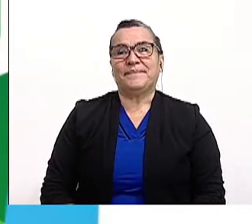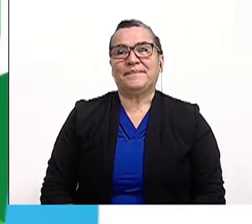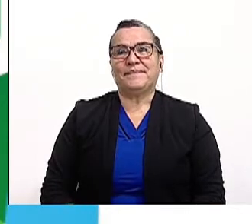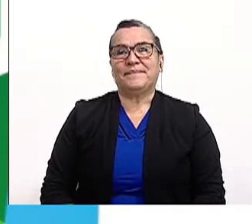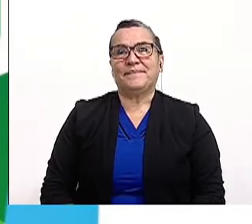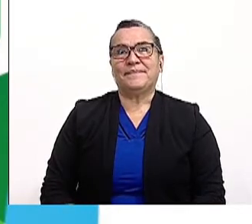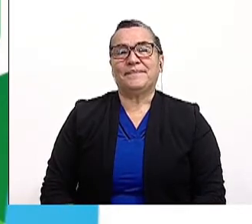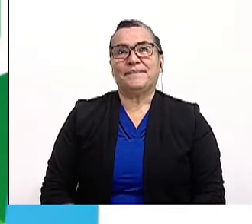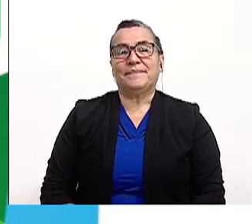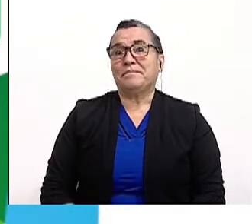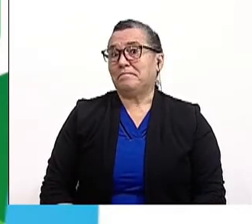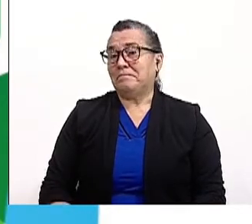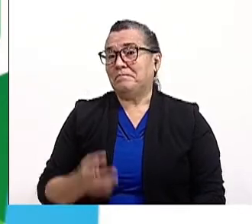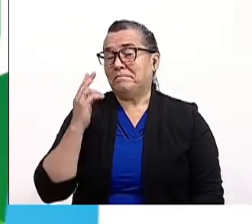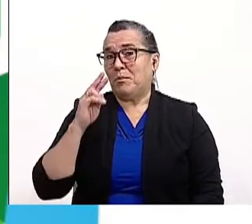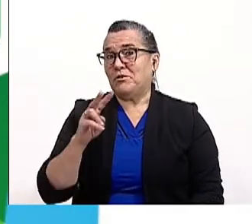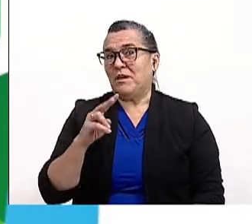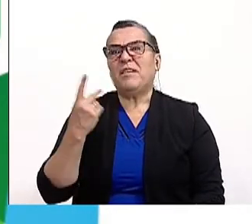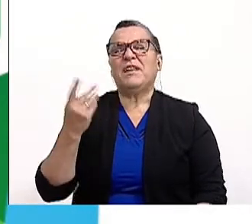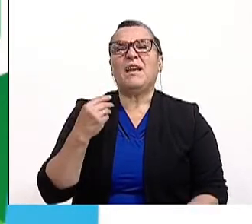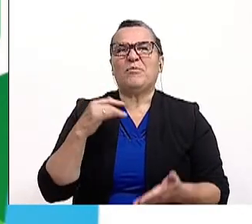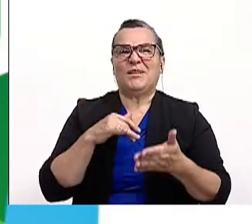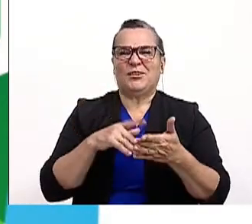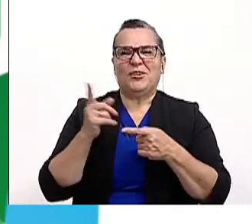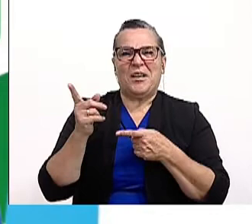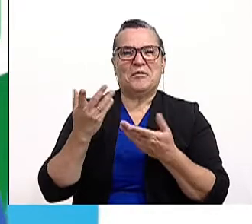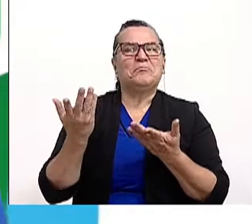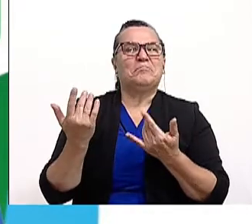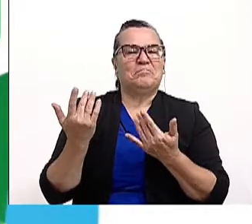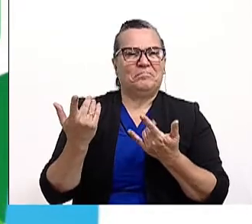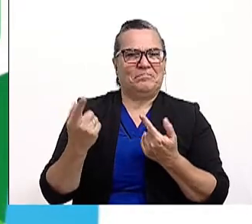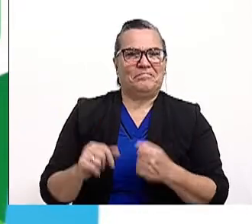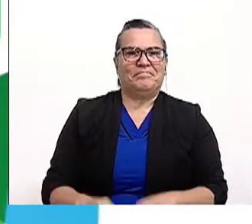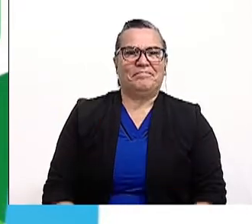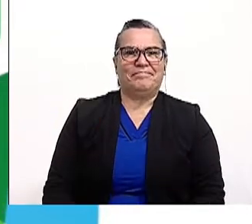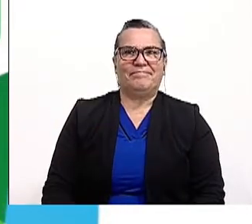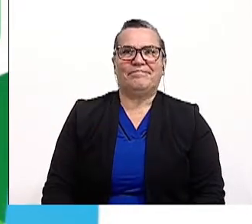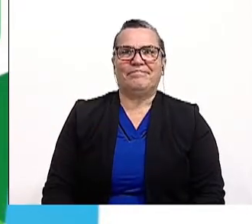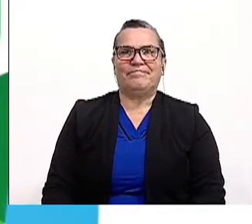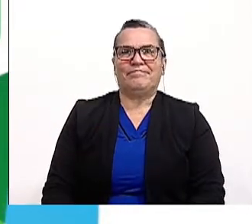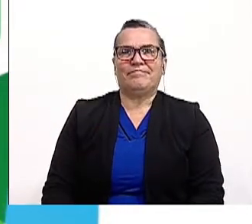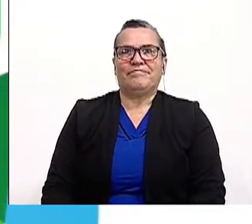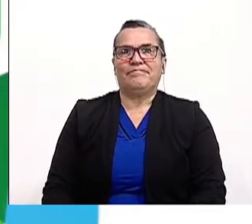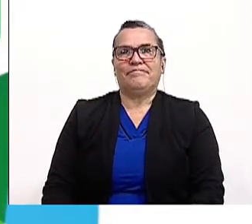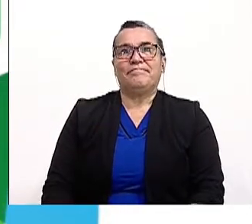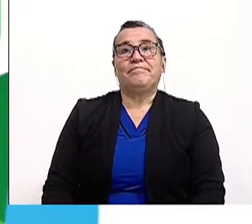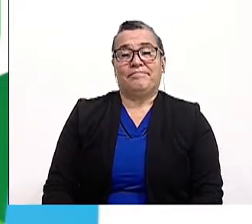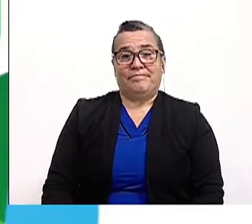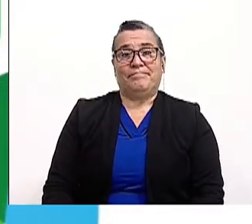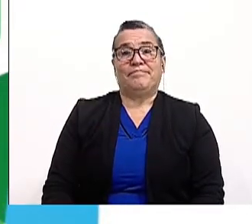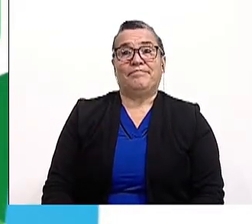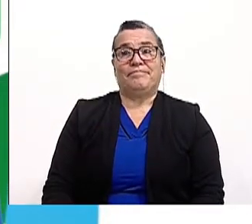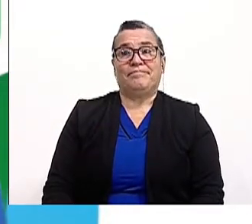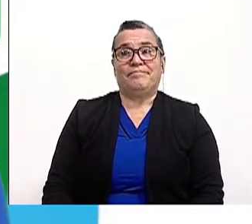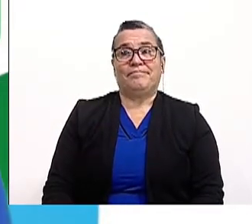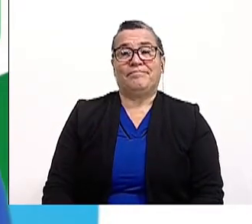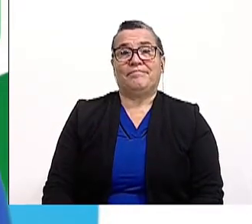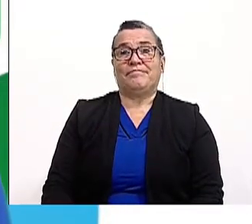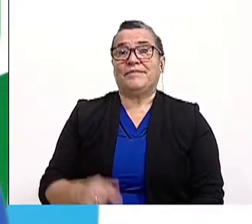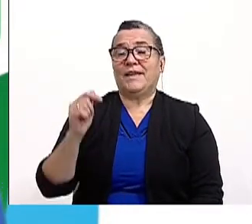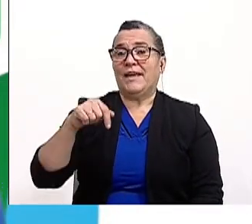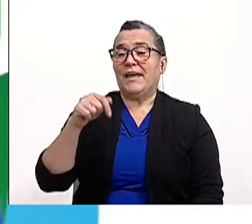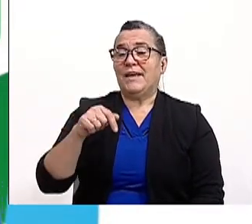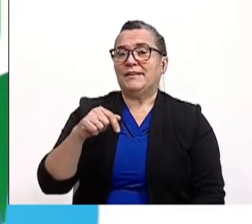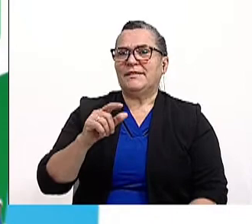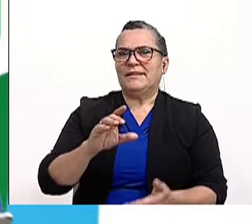Okay, let's see what we're going to study today in this lesson. Very good. In this class,